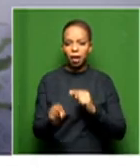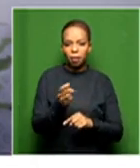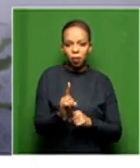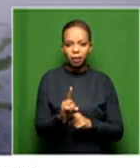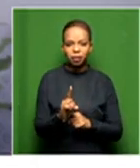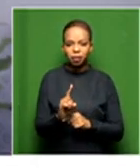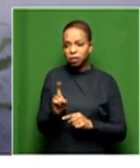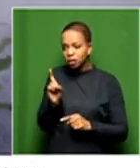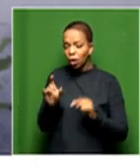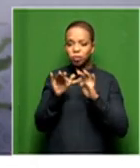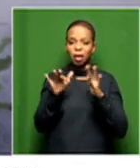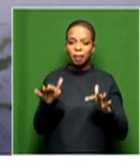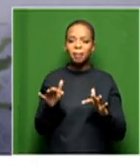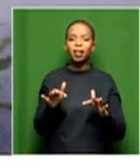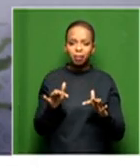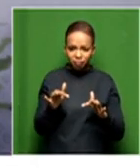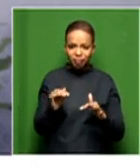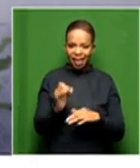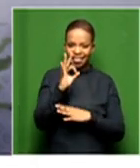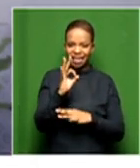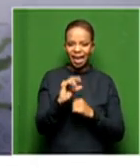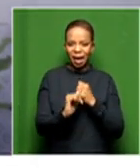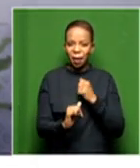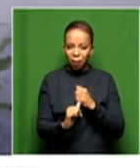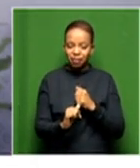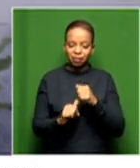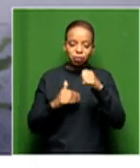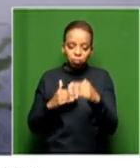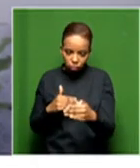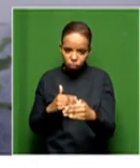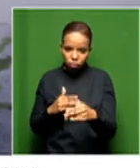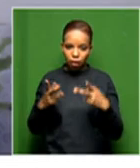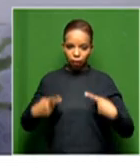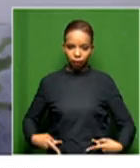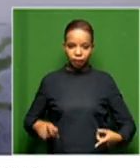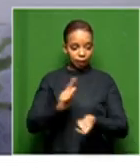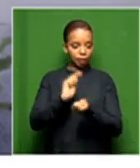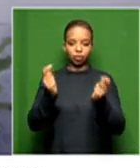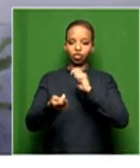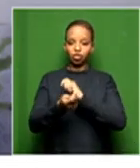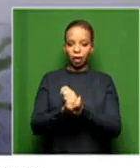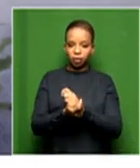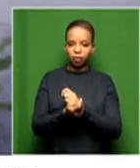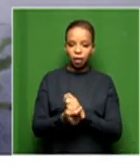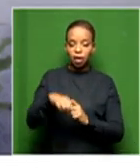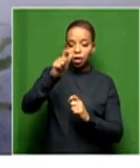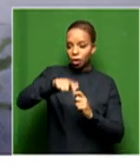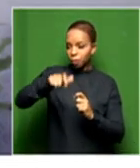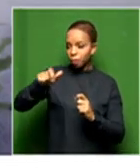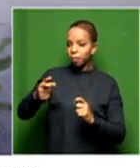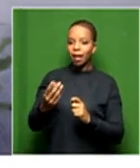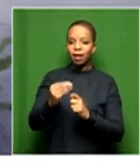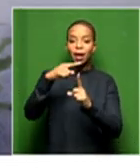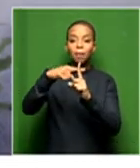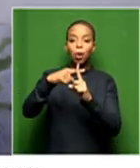3-month period in which the physical changes in one's life can have a positive emotional impact